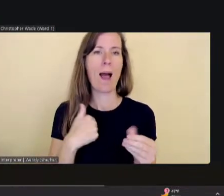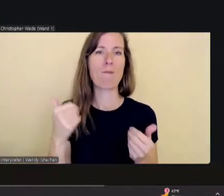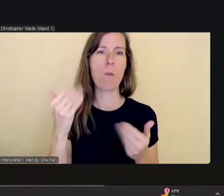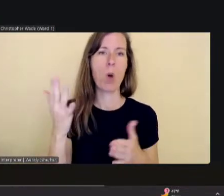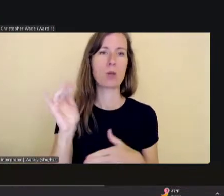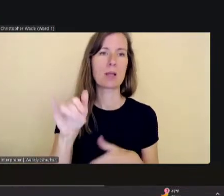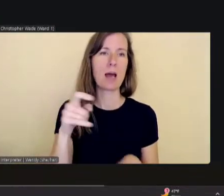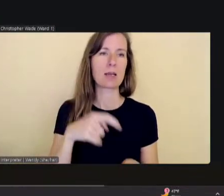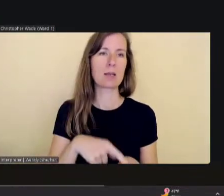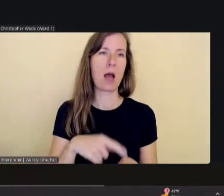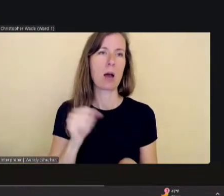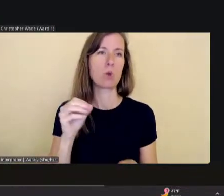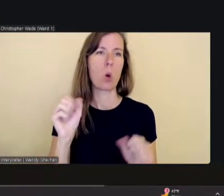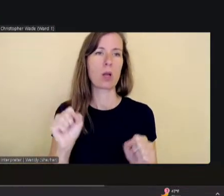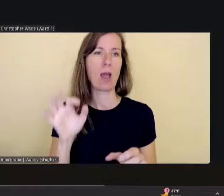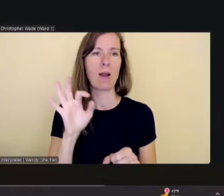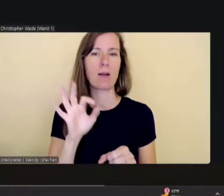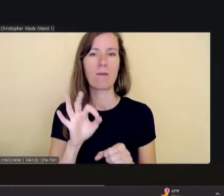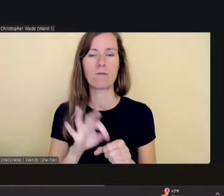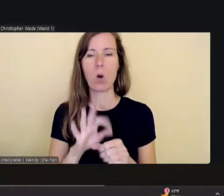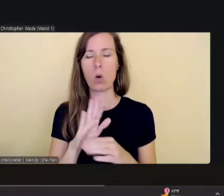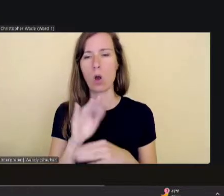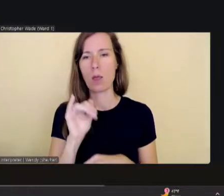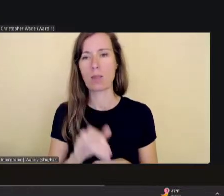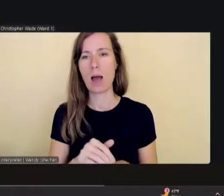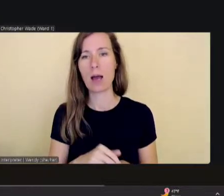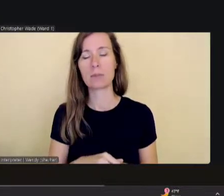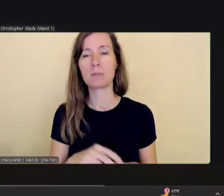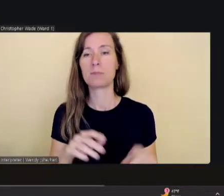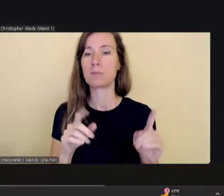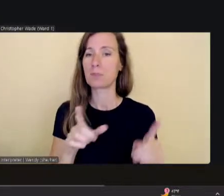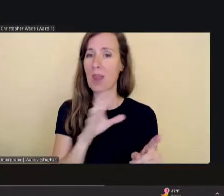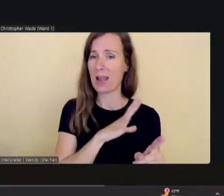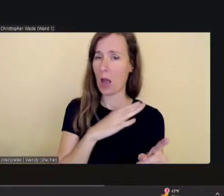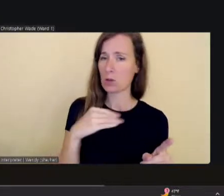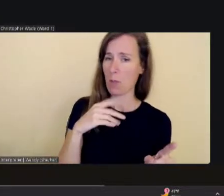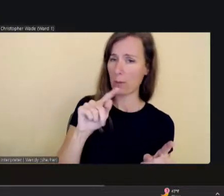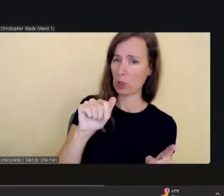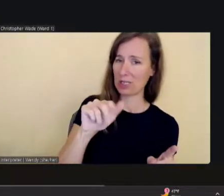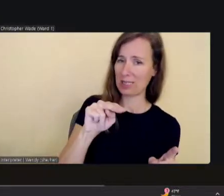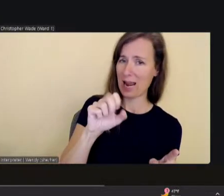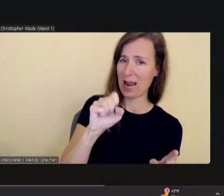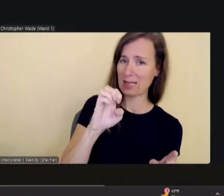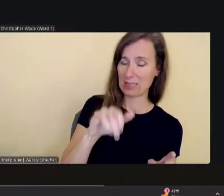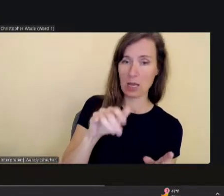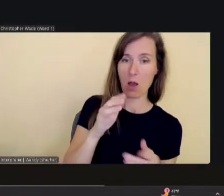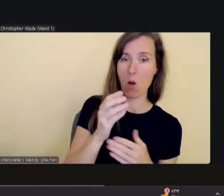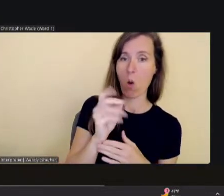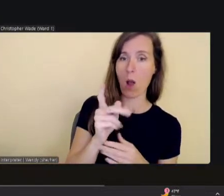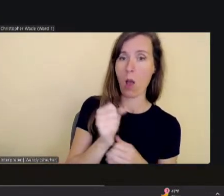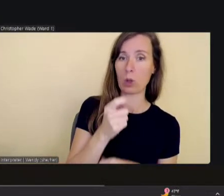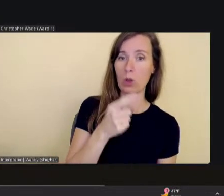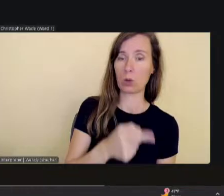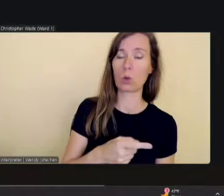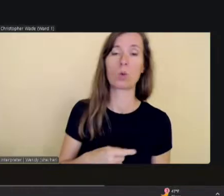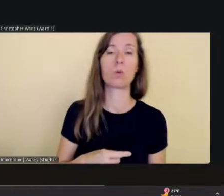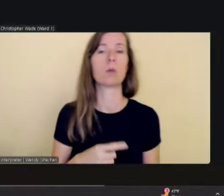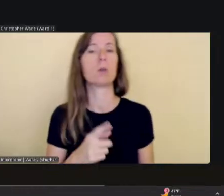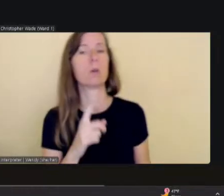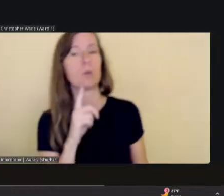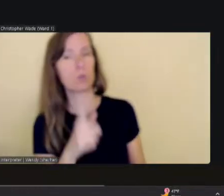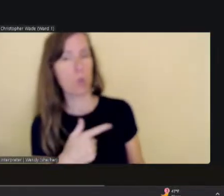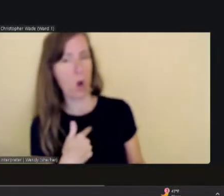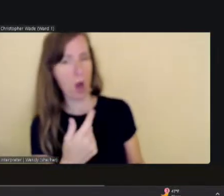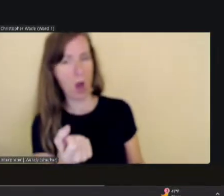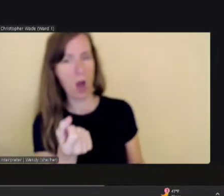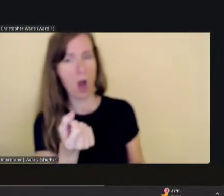that. Over. Councilmember Tansey, is that all right with you? Sure, I understand we want to have competitive bids. I